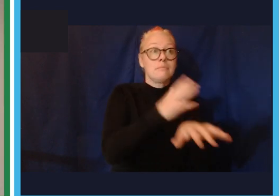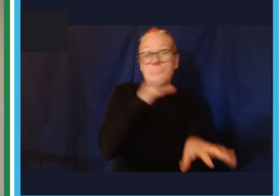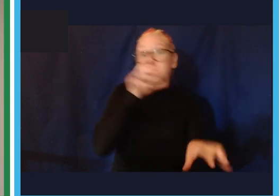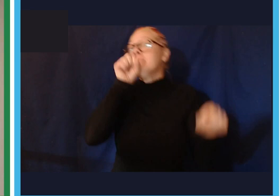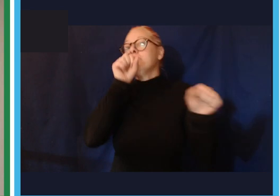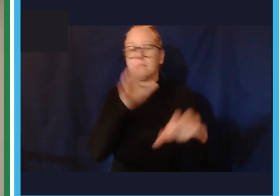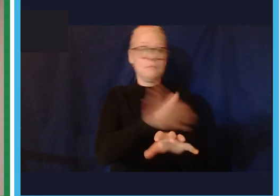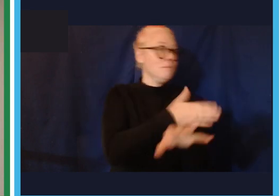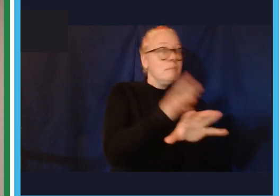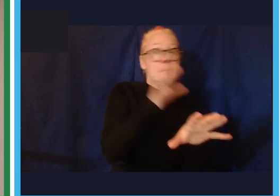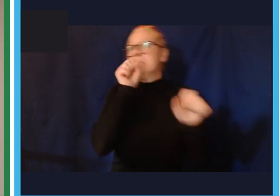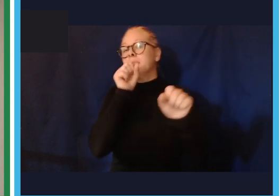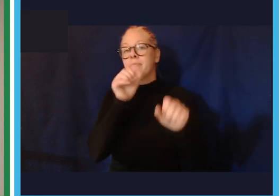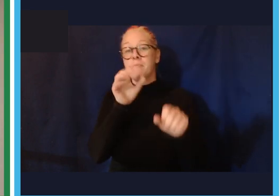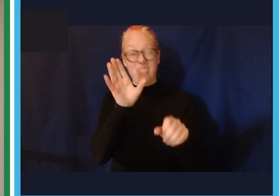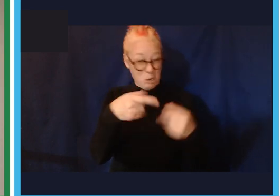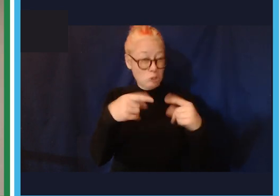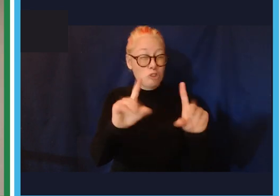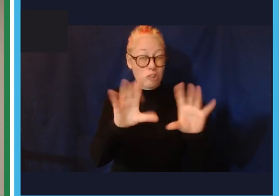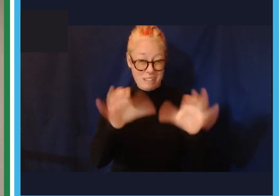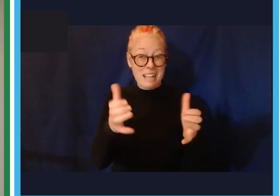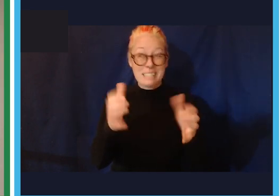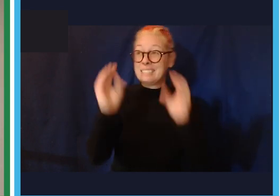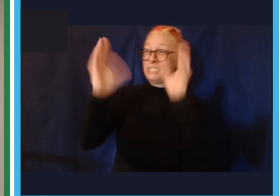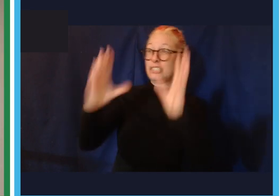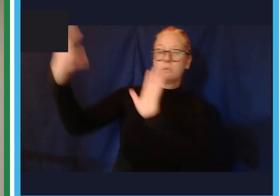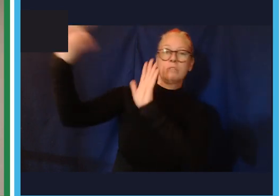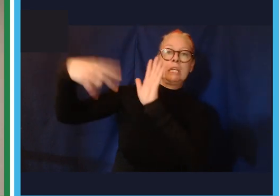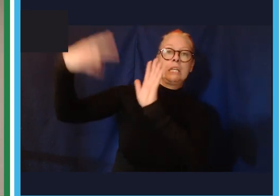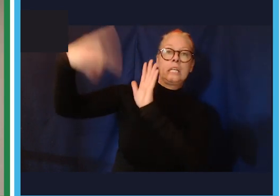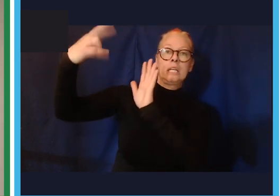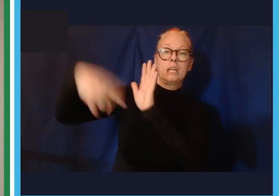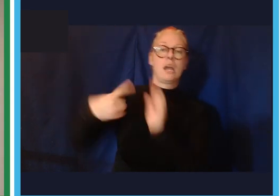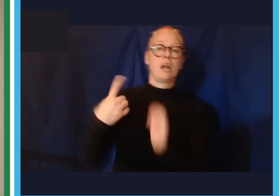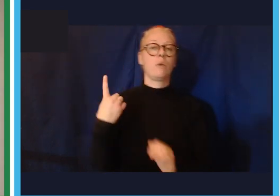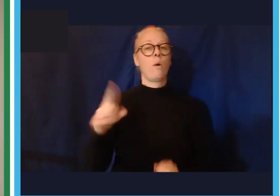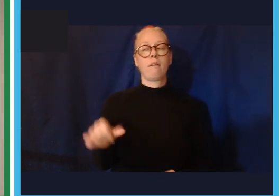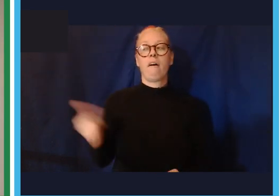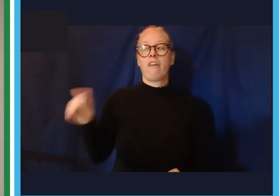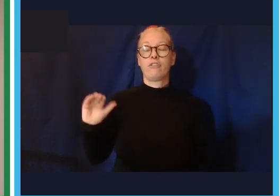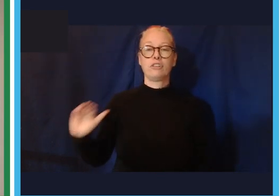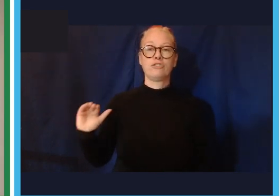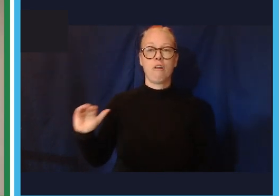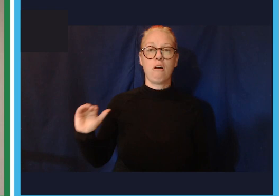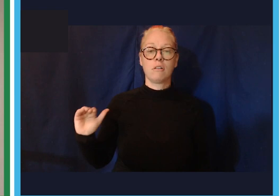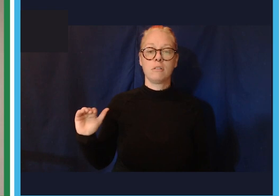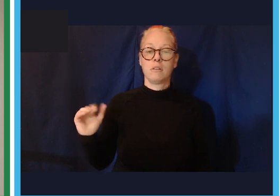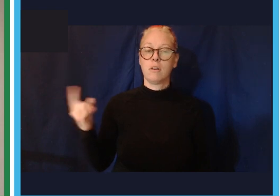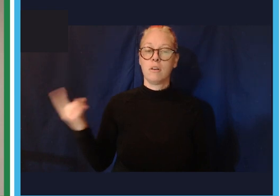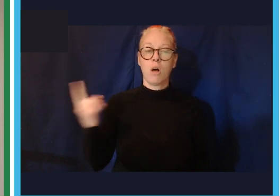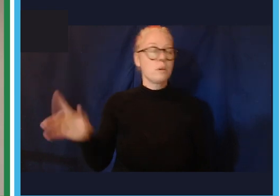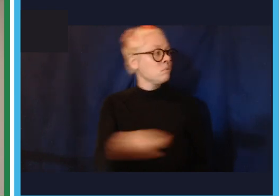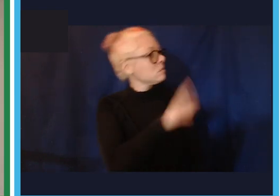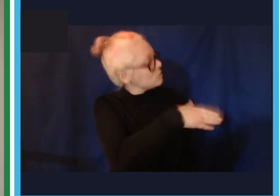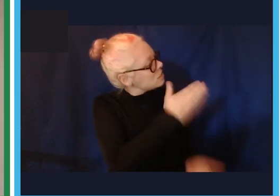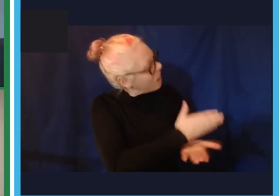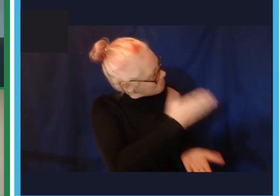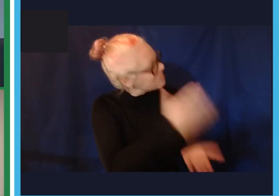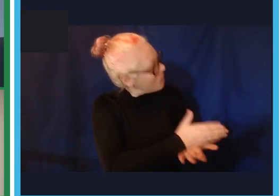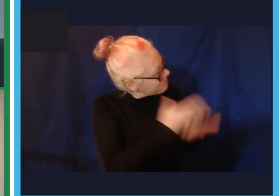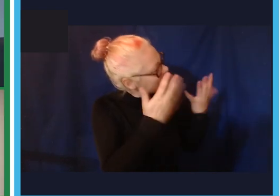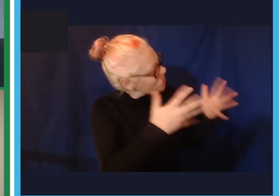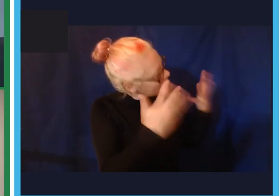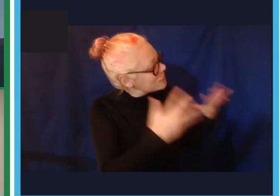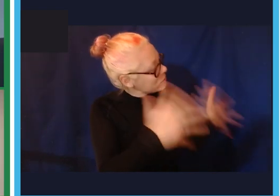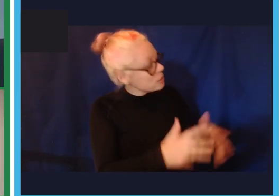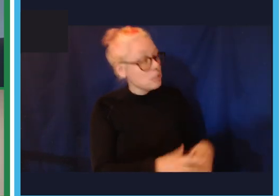that? And finally I get diagnosed and I'm in class again one day. And again, it was a relief, like, oh my God, this isn't like my